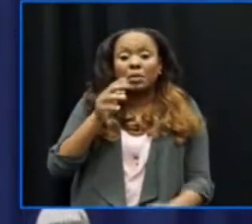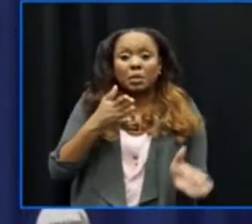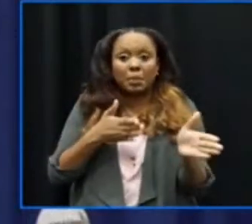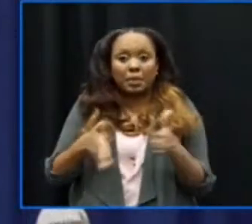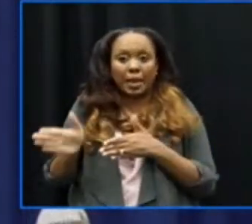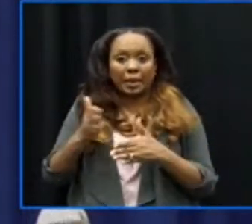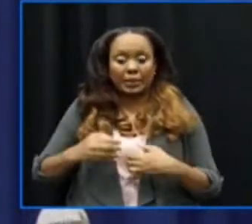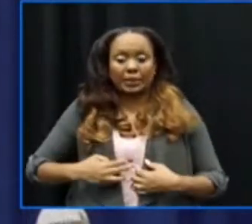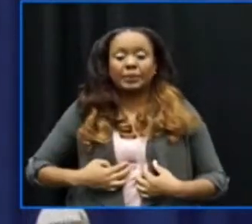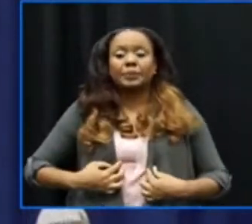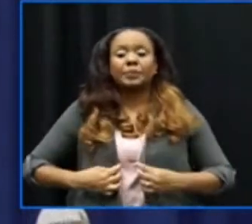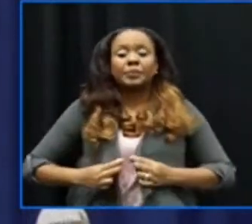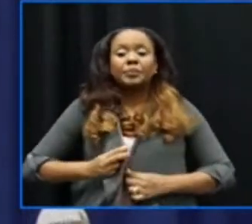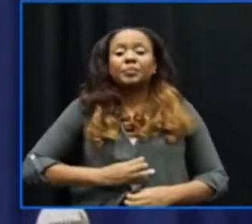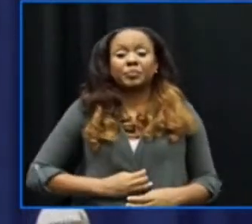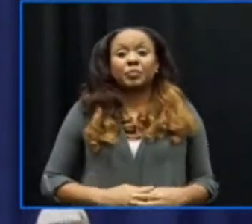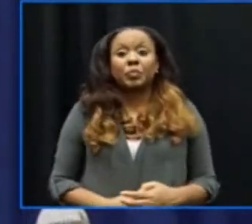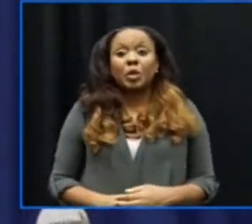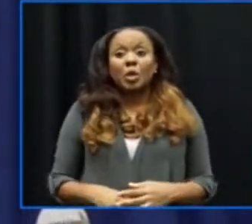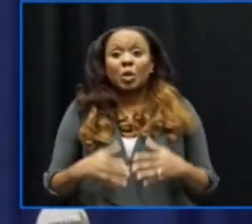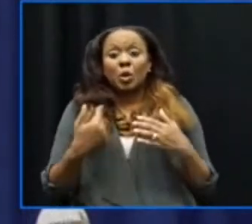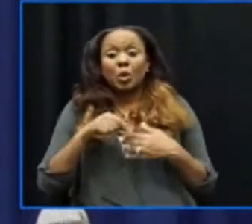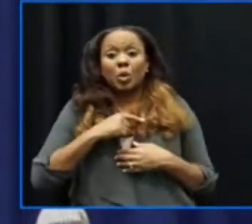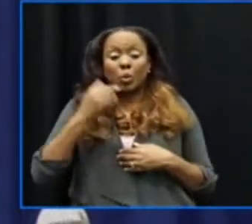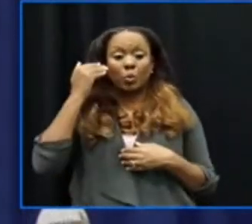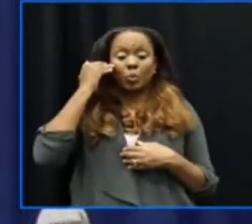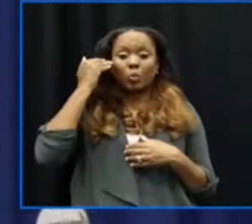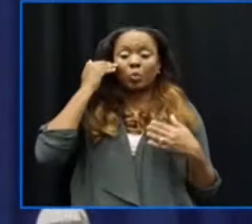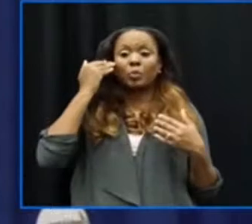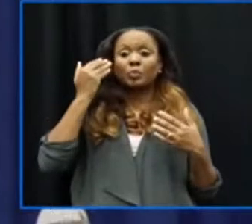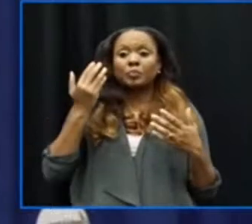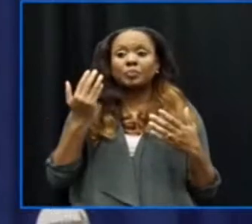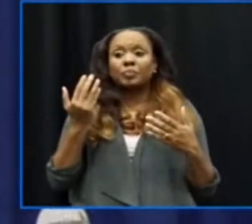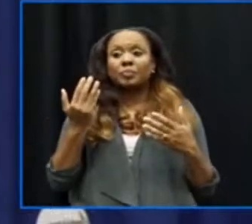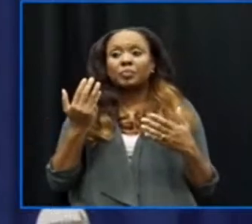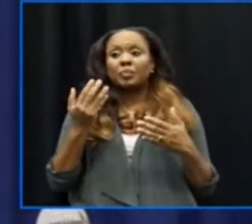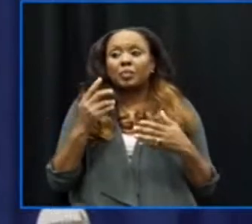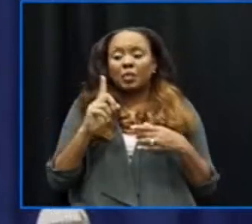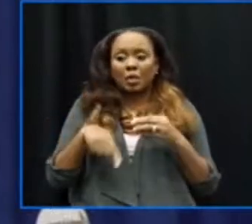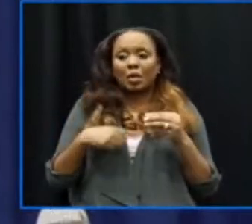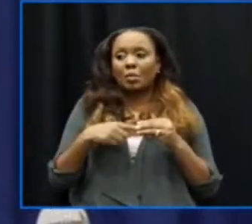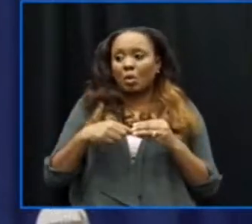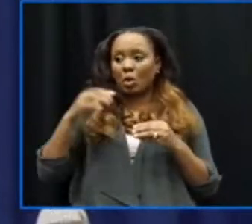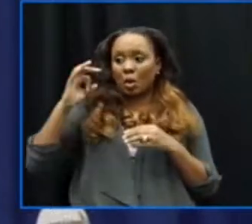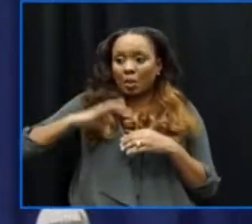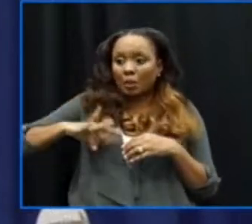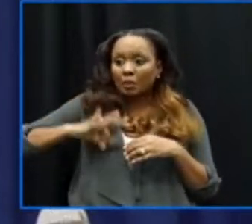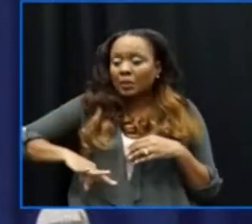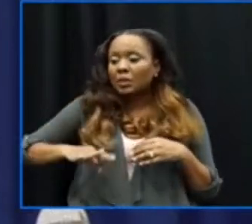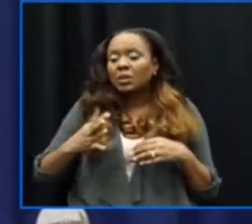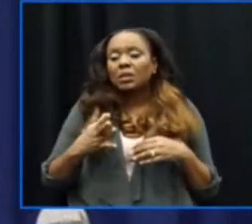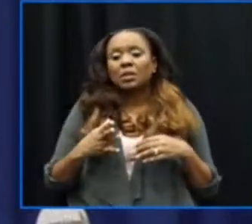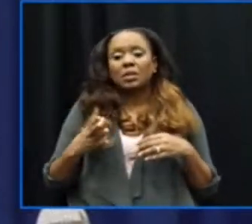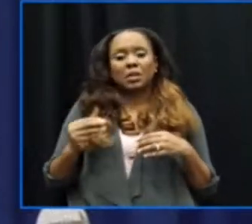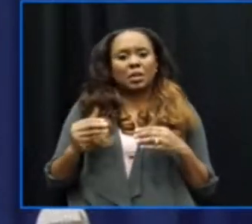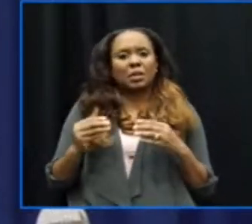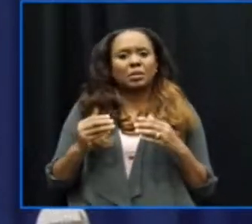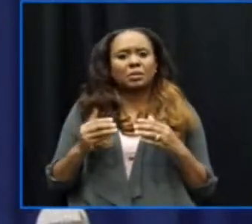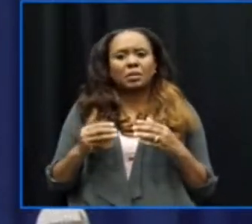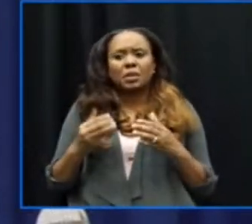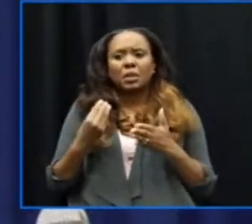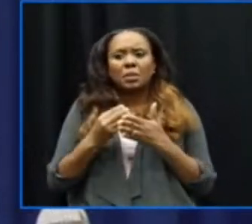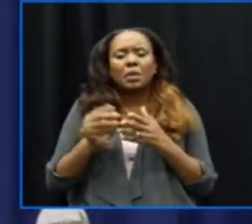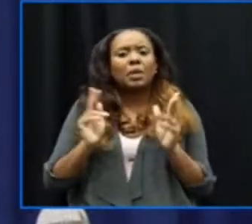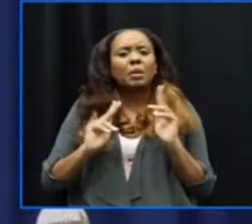design goes, we are in lockstep, certainly for those defined benefit schemes and even within defined contribution schemes.